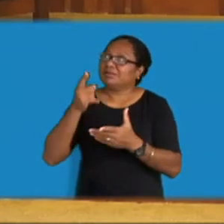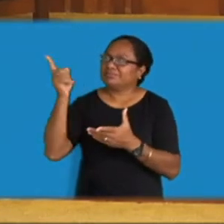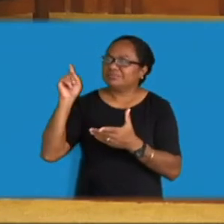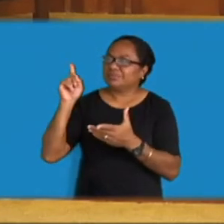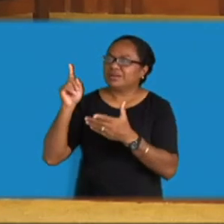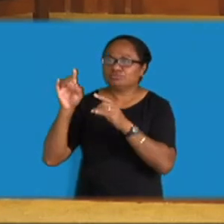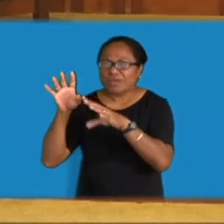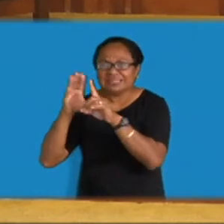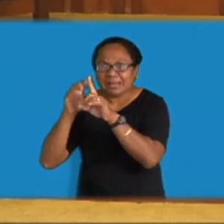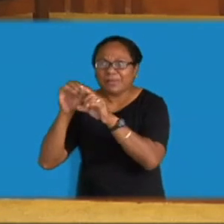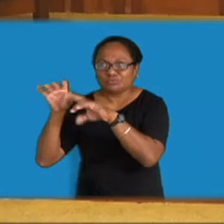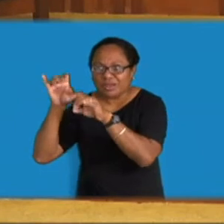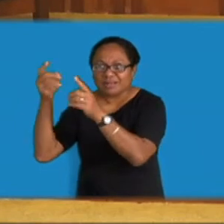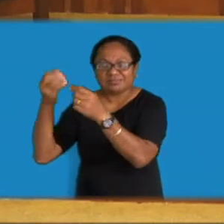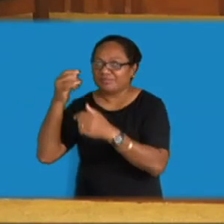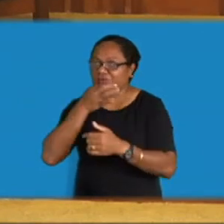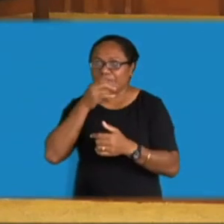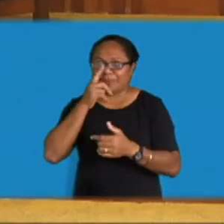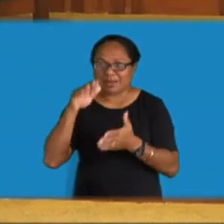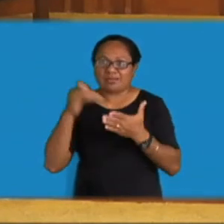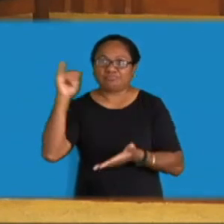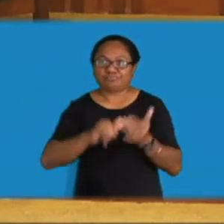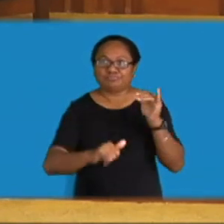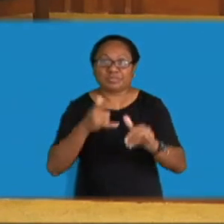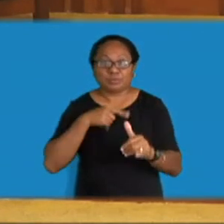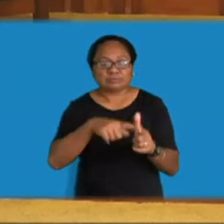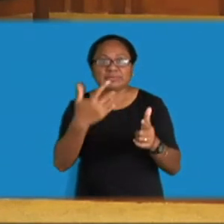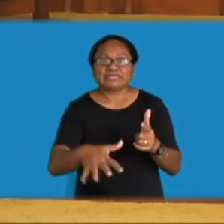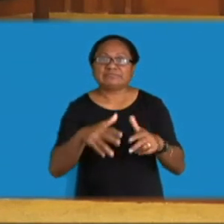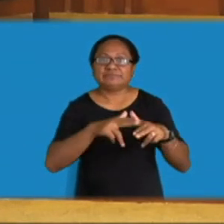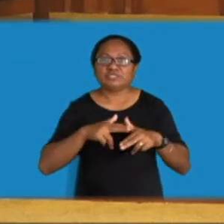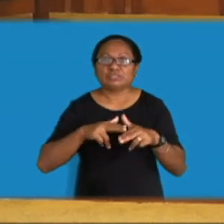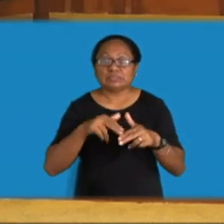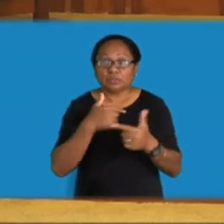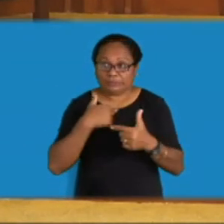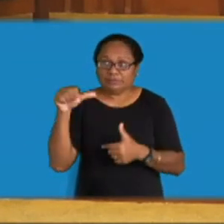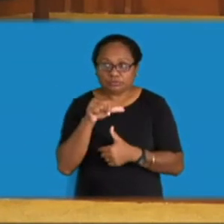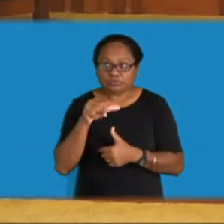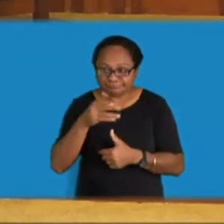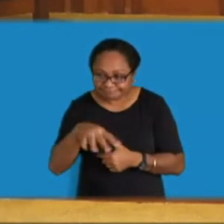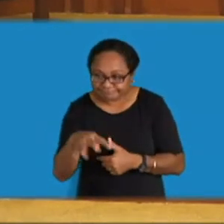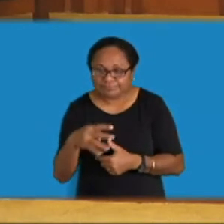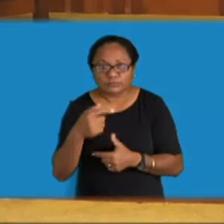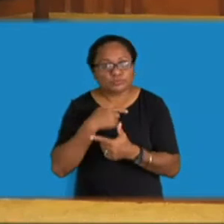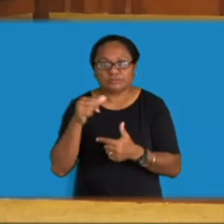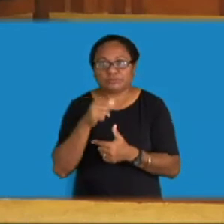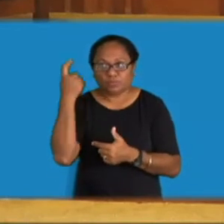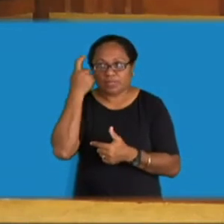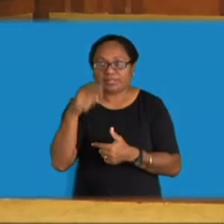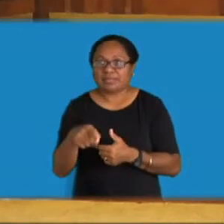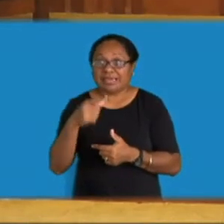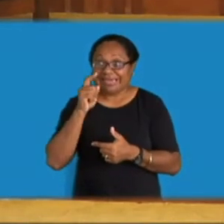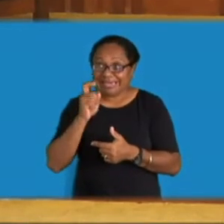destinations. And I think it's a cause for concern because if that